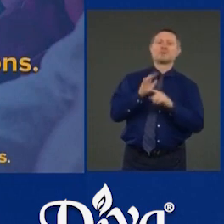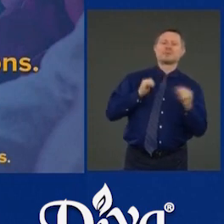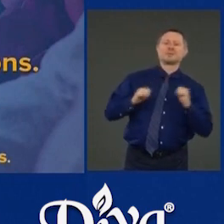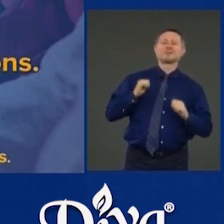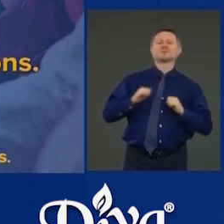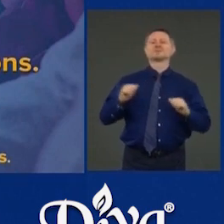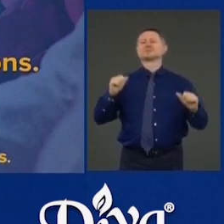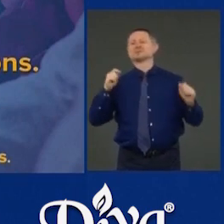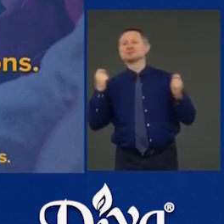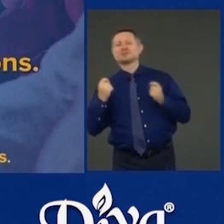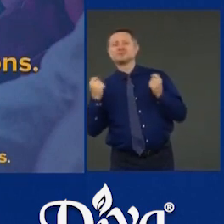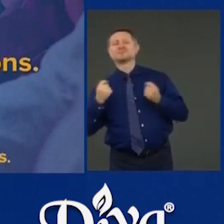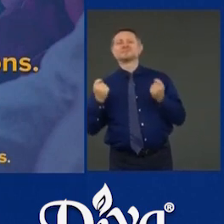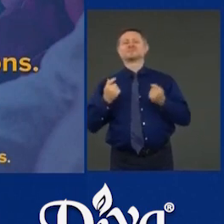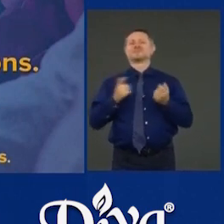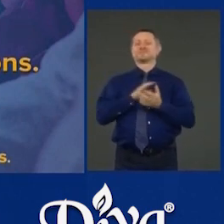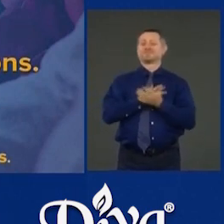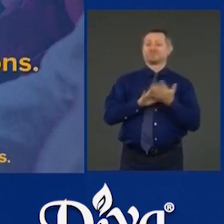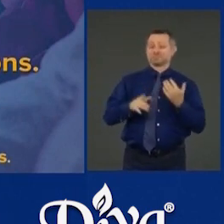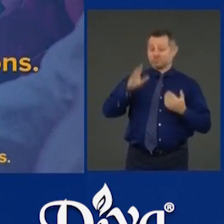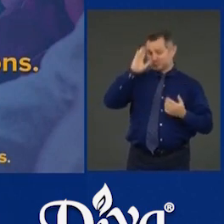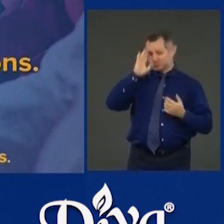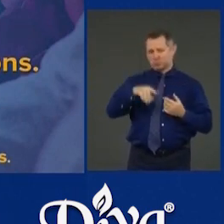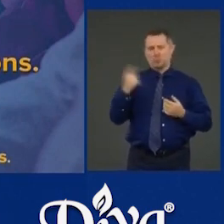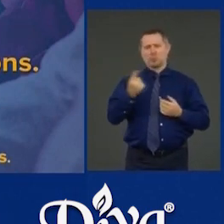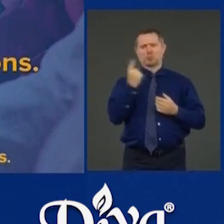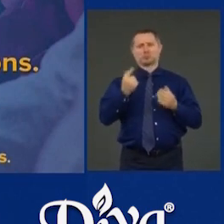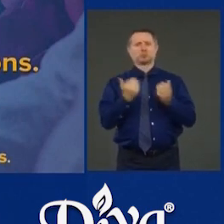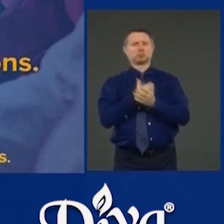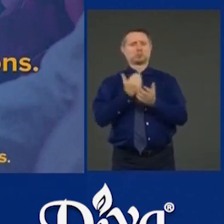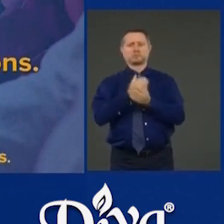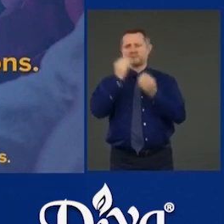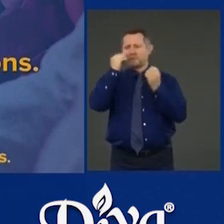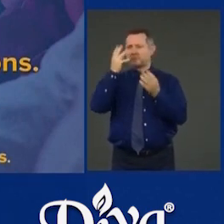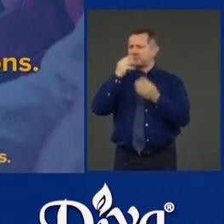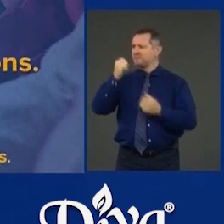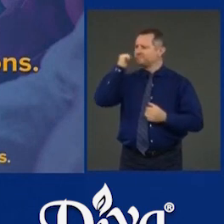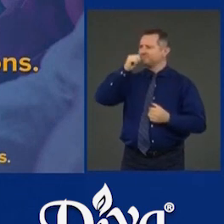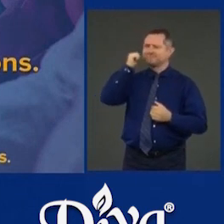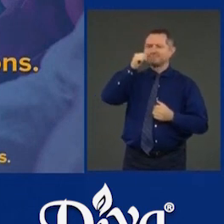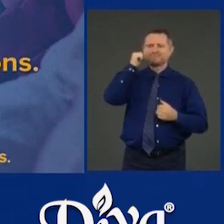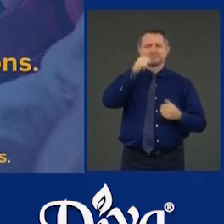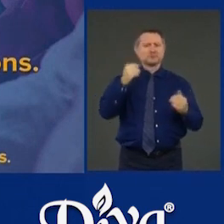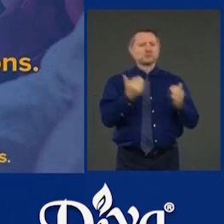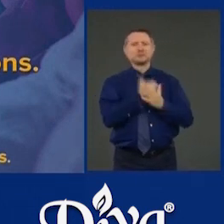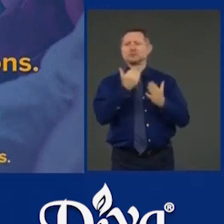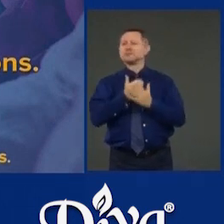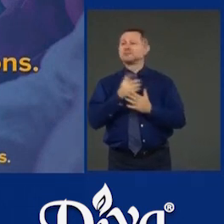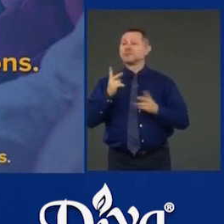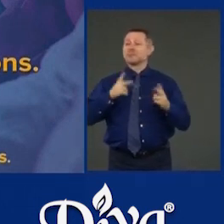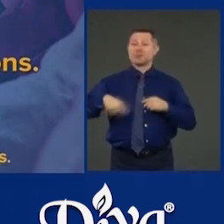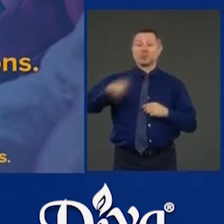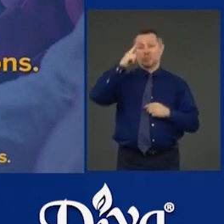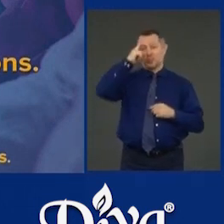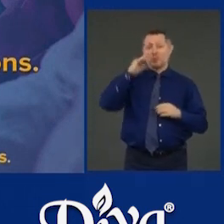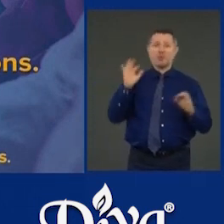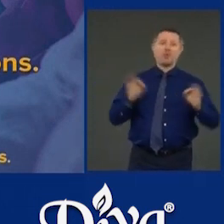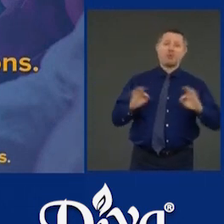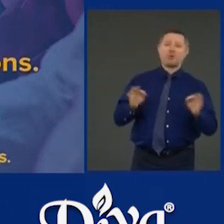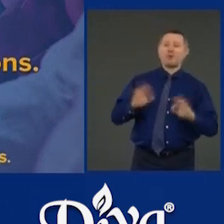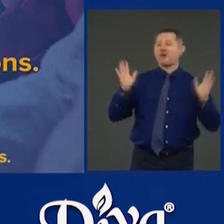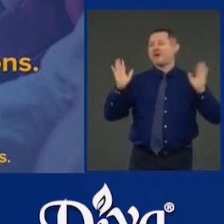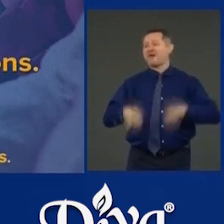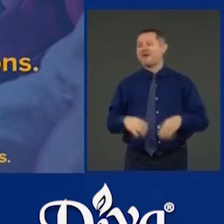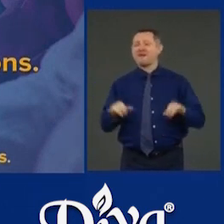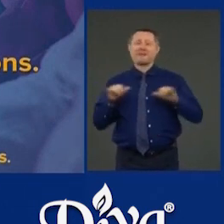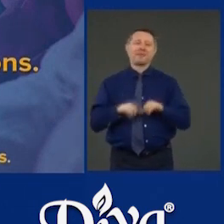new information that comes out on this virus every day, and anyone who thinks this is a static situation is